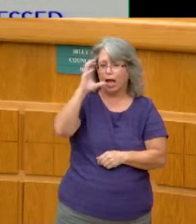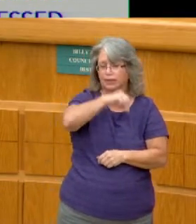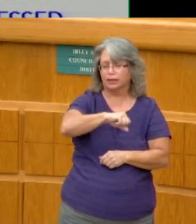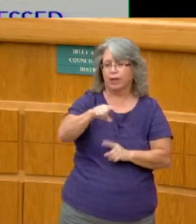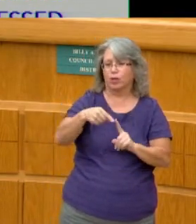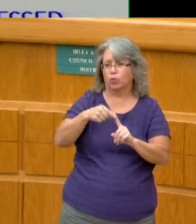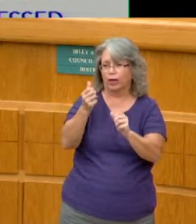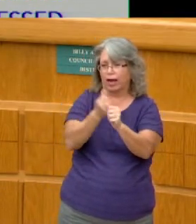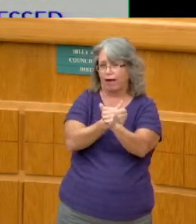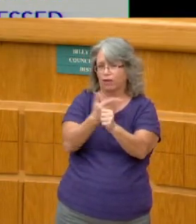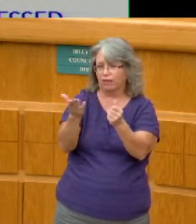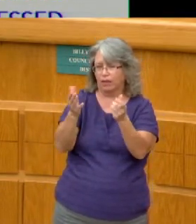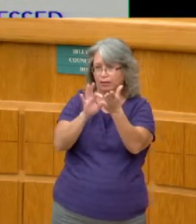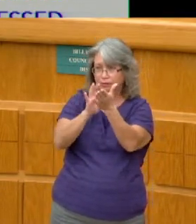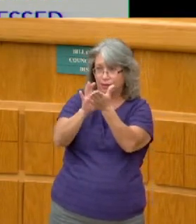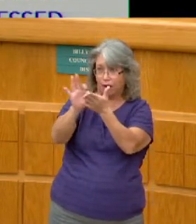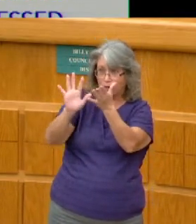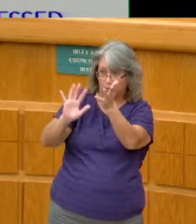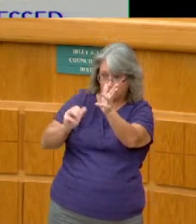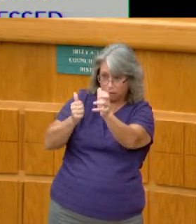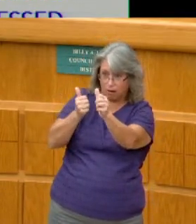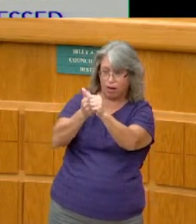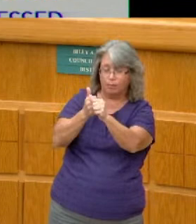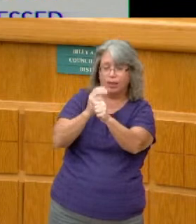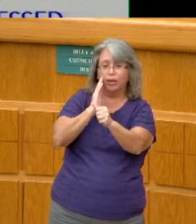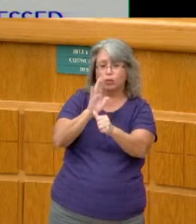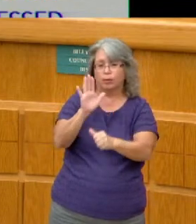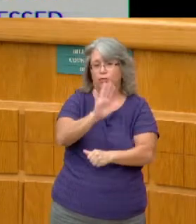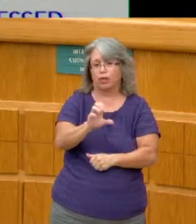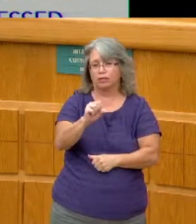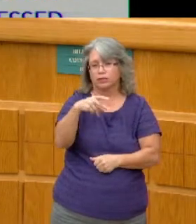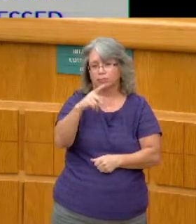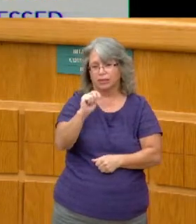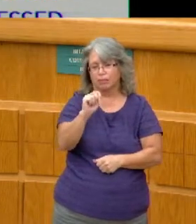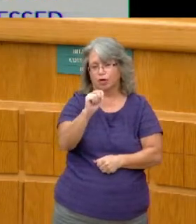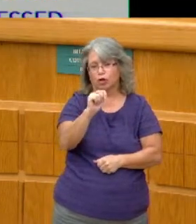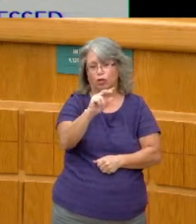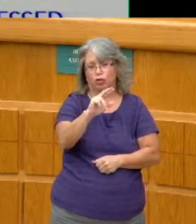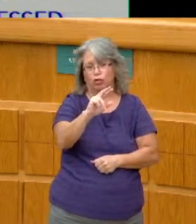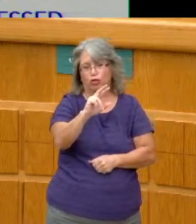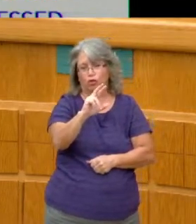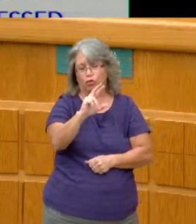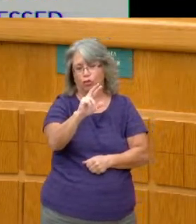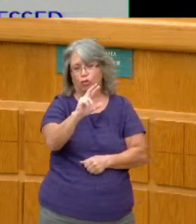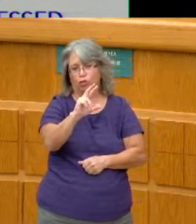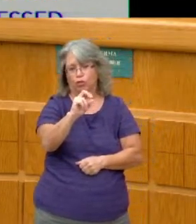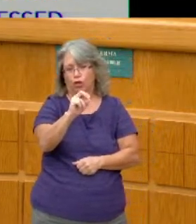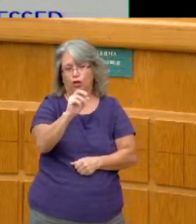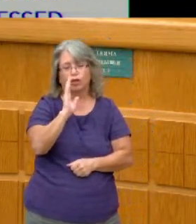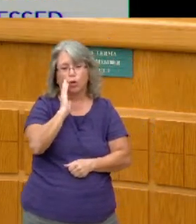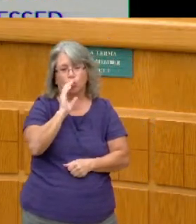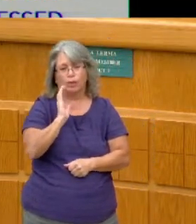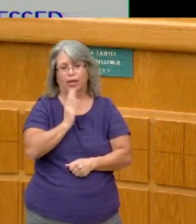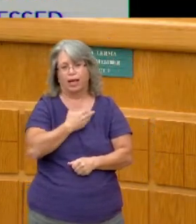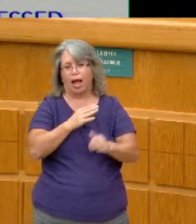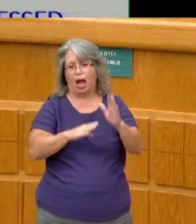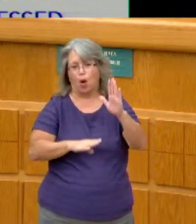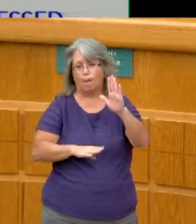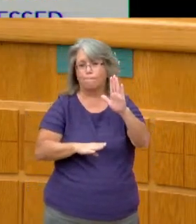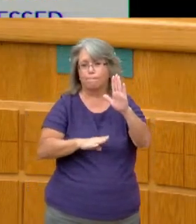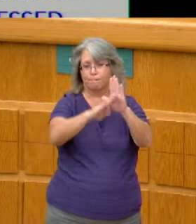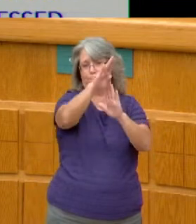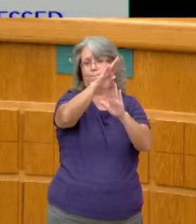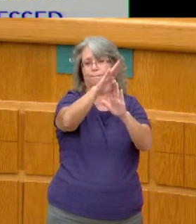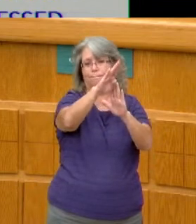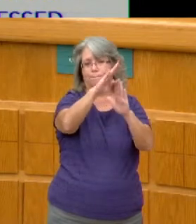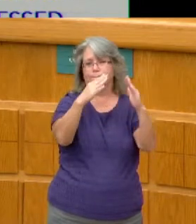September 3rd instead of a few days before, like what you see right now. And it'll probably be quite a bit higher than the blue curve